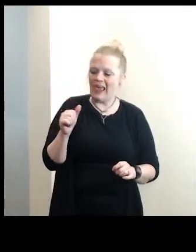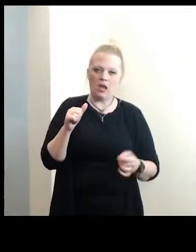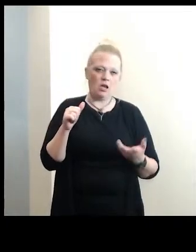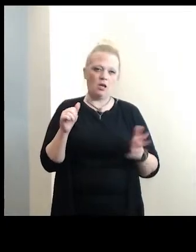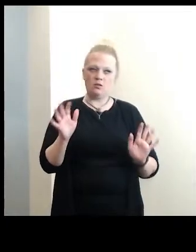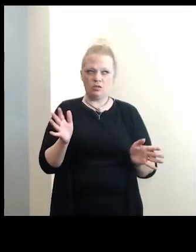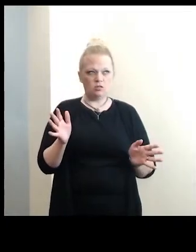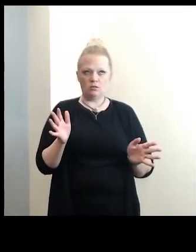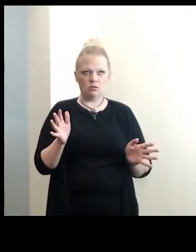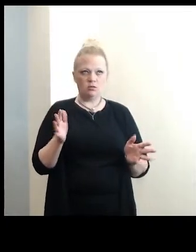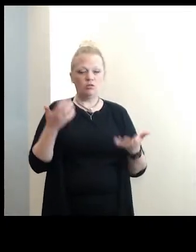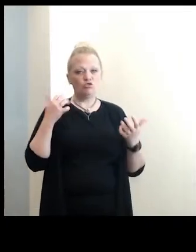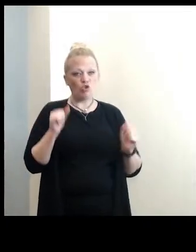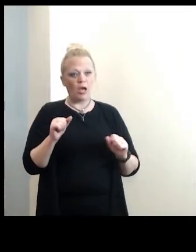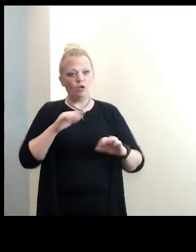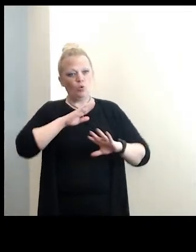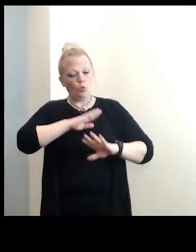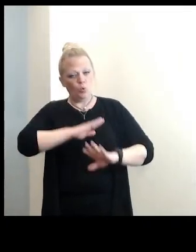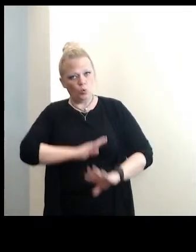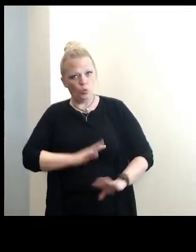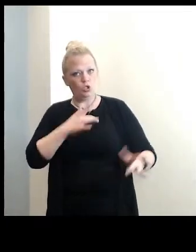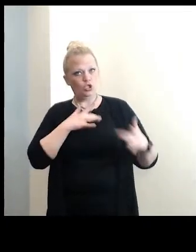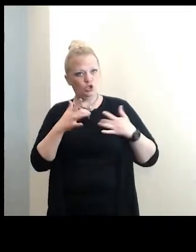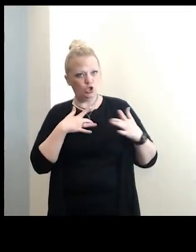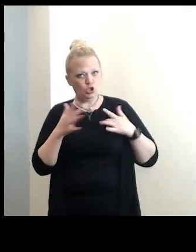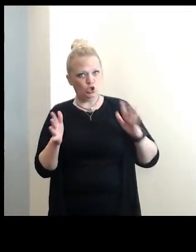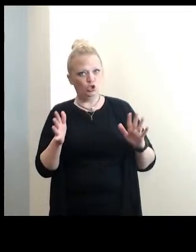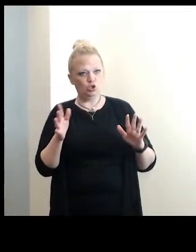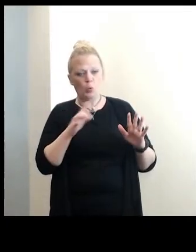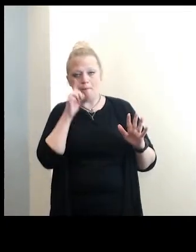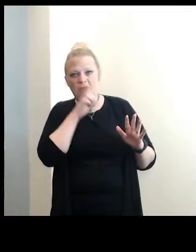DNA. Trying to alleviate concerns of individuals or